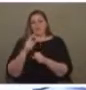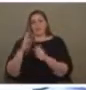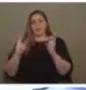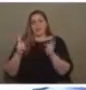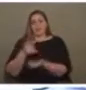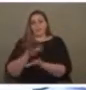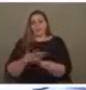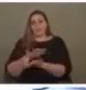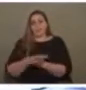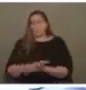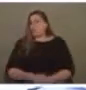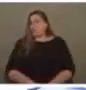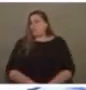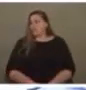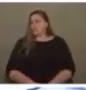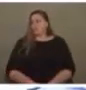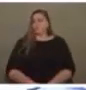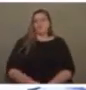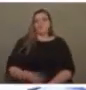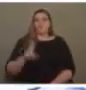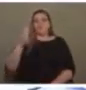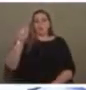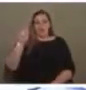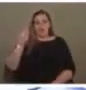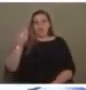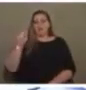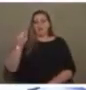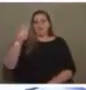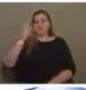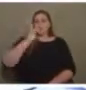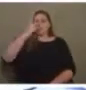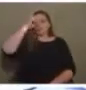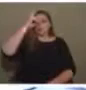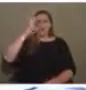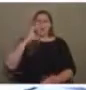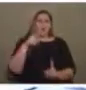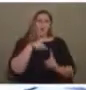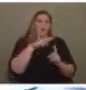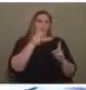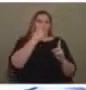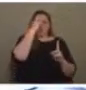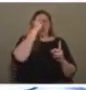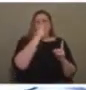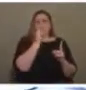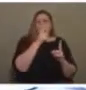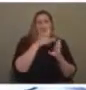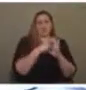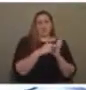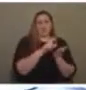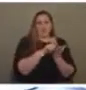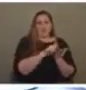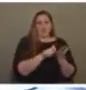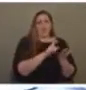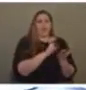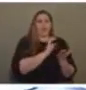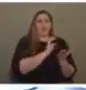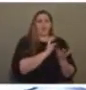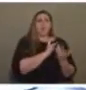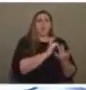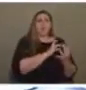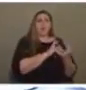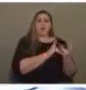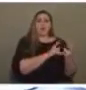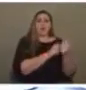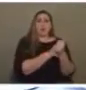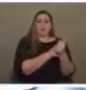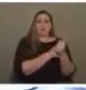And the first census of the U.S. in Puerto Rico found that 80% of the people didn't know how to read or write. Puerto Rico's made a humongous amount of progress. Now, I've seen the